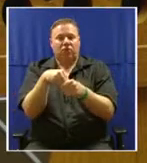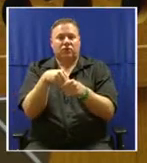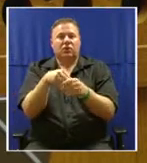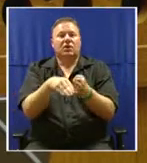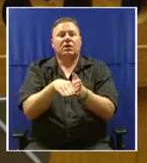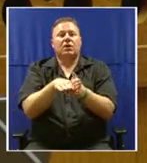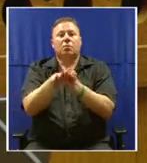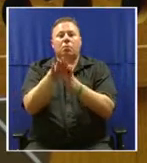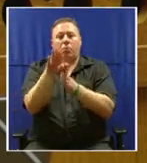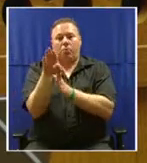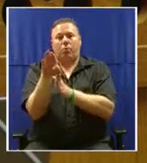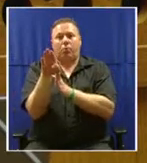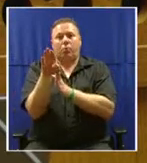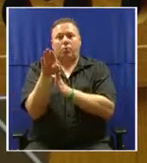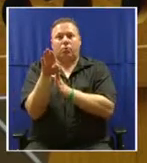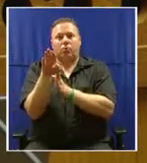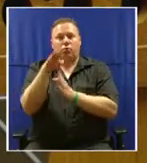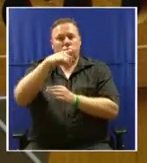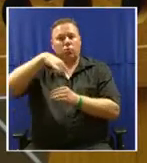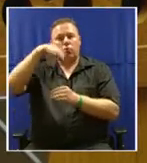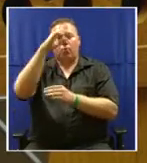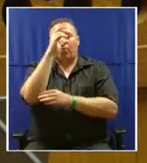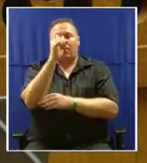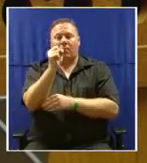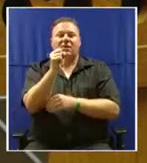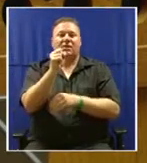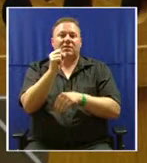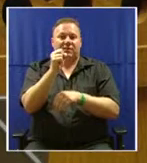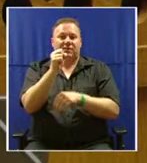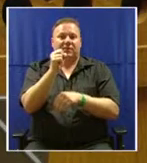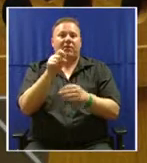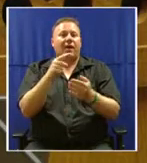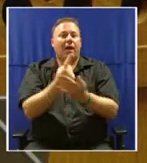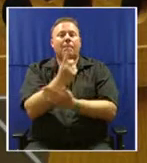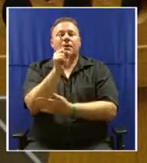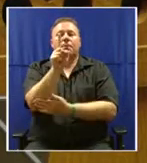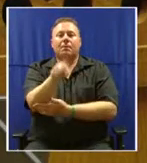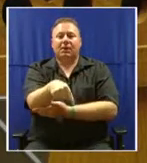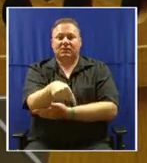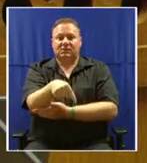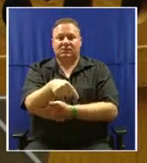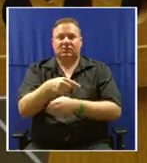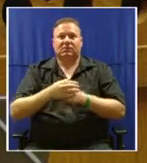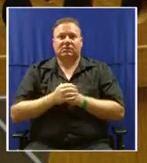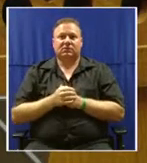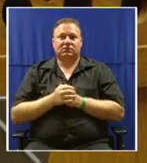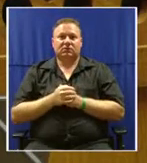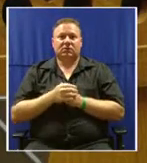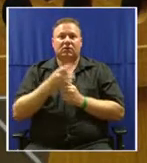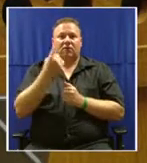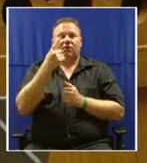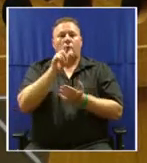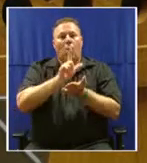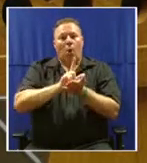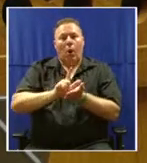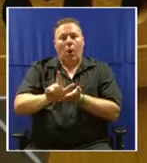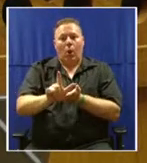improvements that we believe now need to take place to the loan guarantee